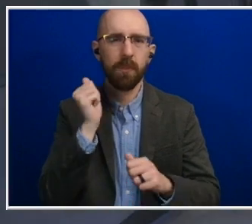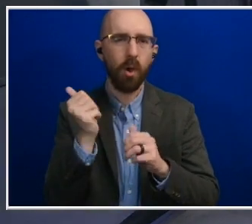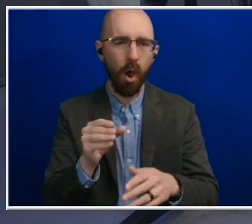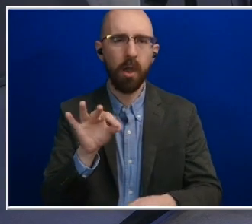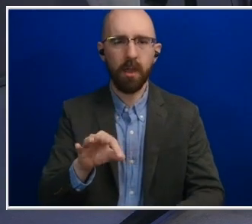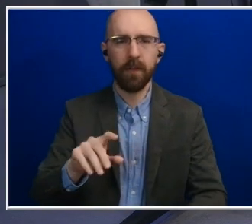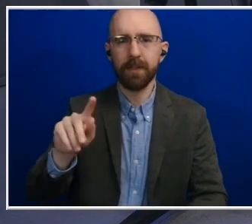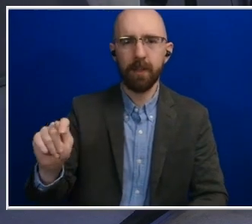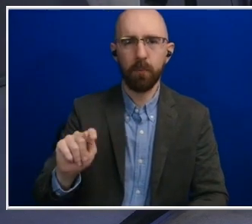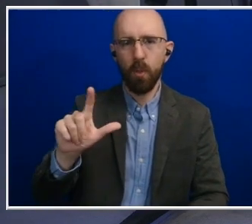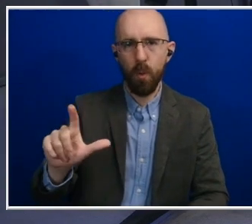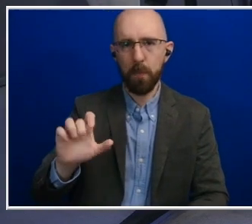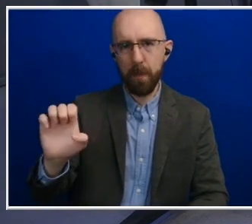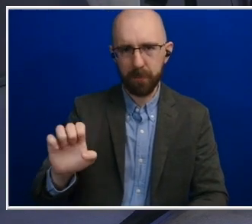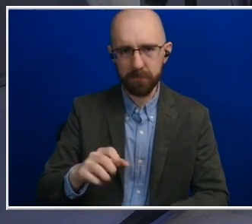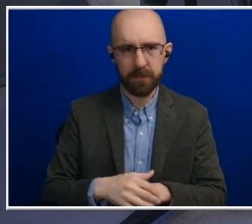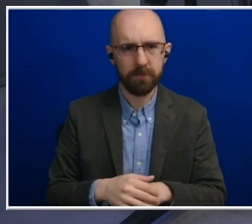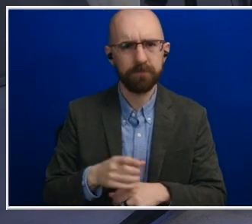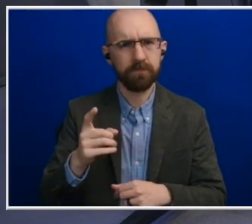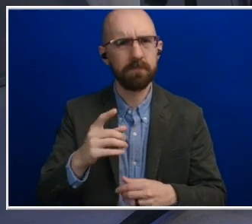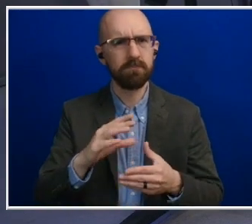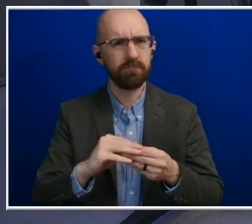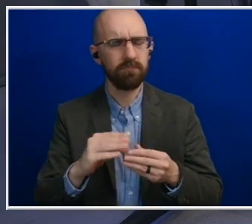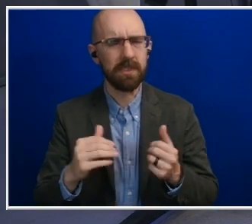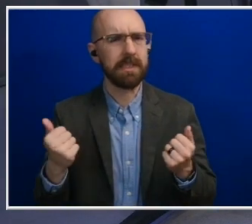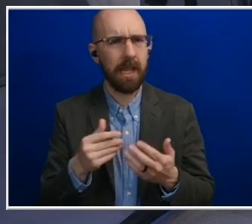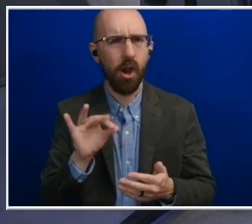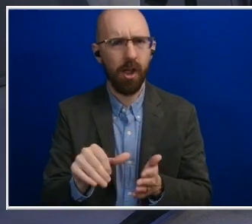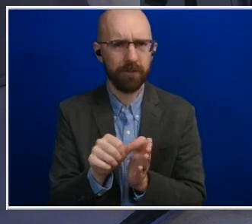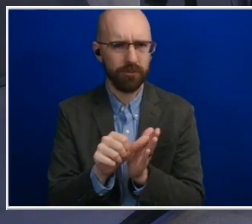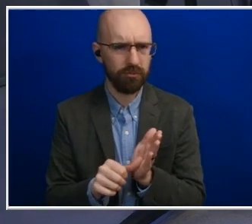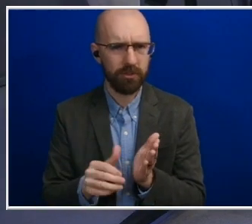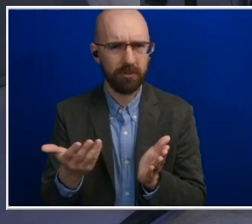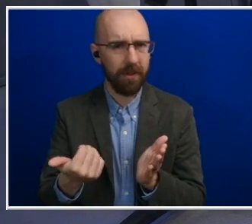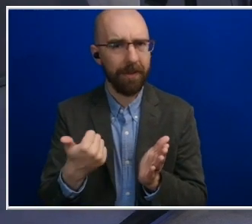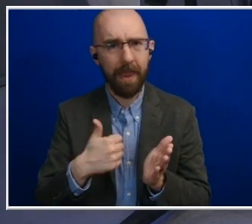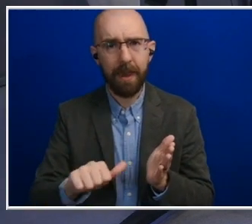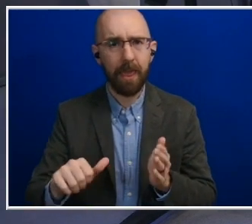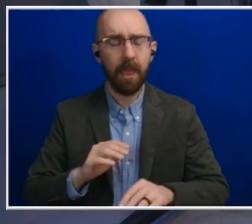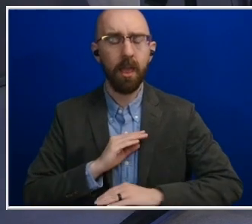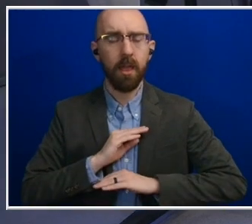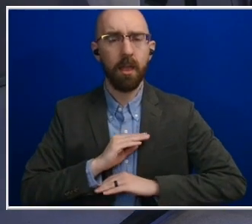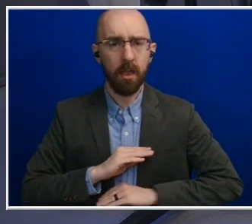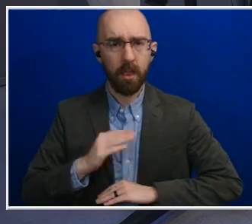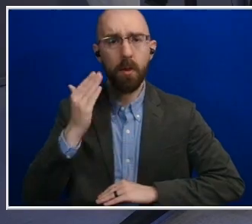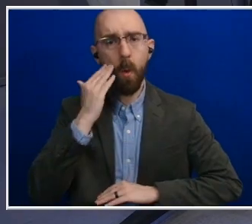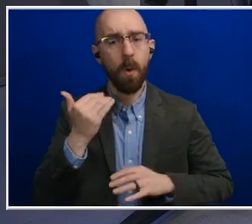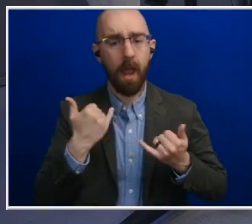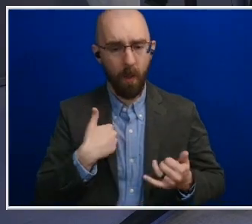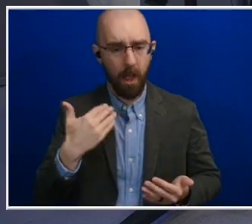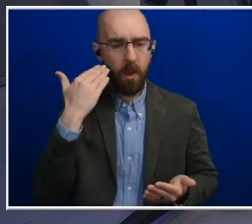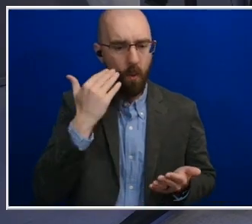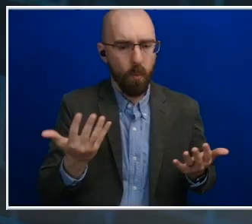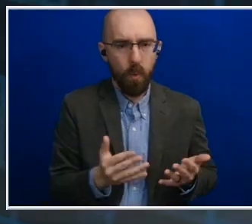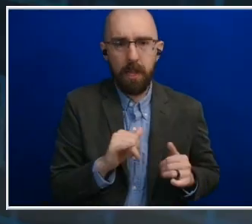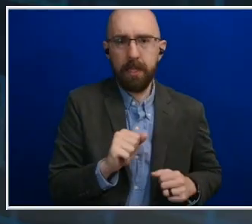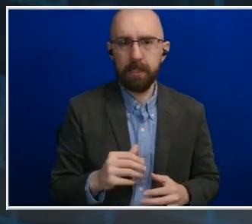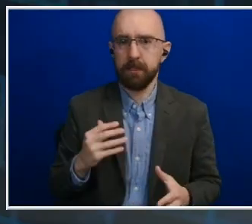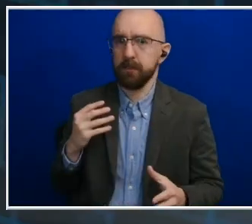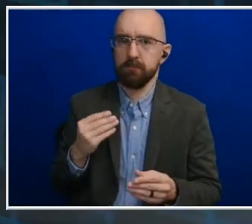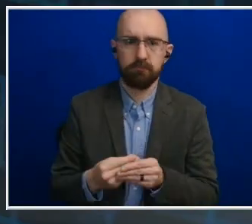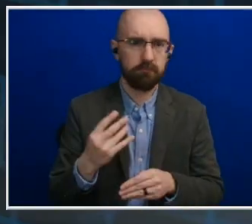you were scared about this surgery. Yes. Was there any relief just knowing that you now know what all this was over these last 7 years? There was definitely